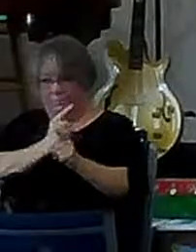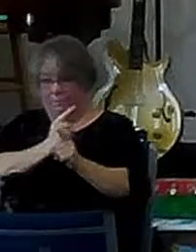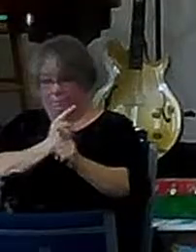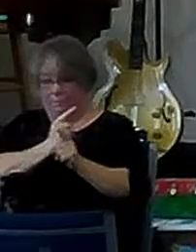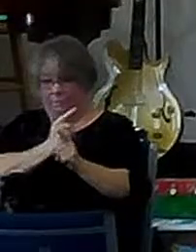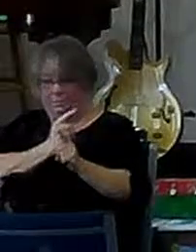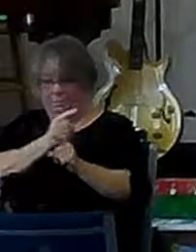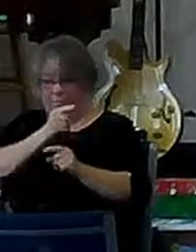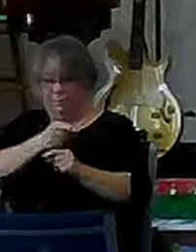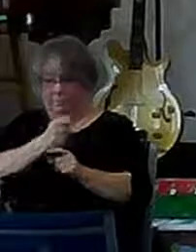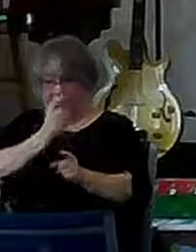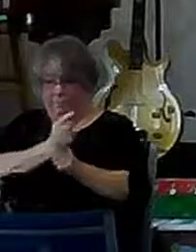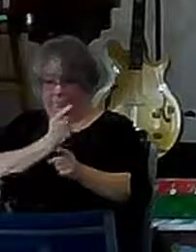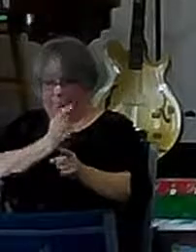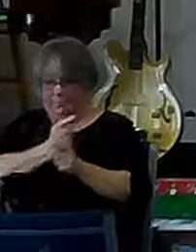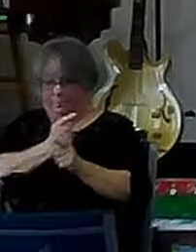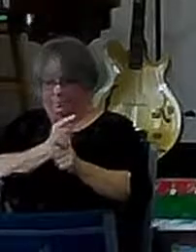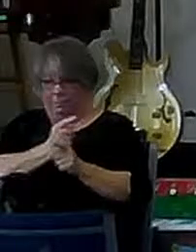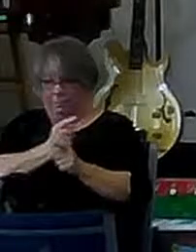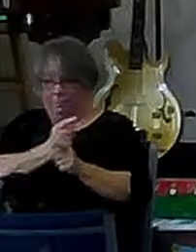yourself.